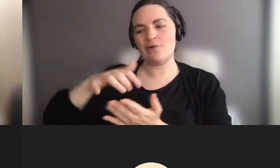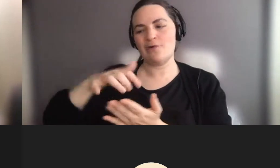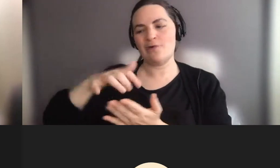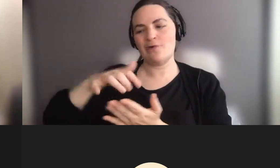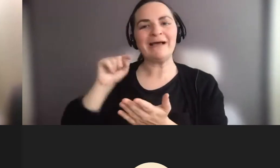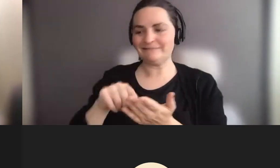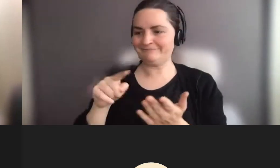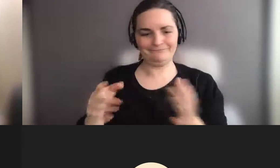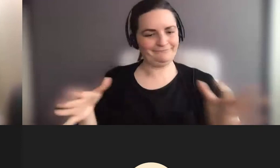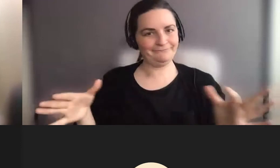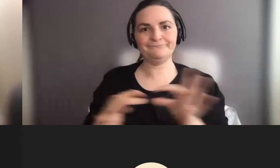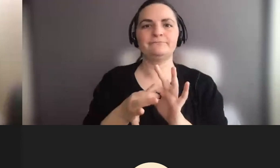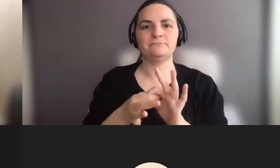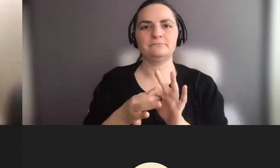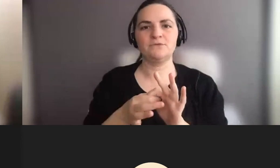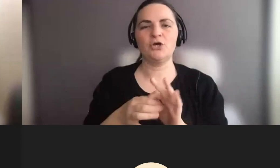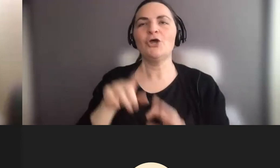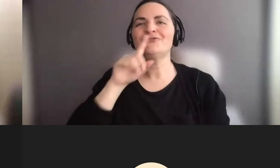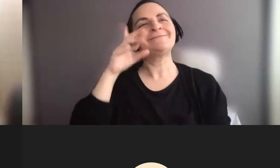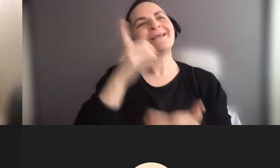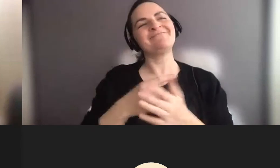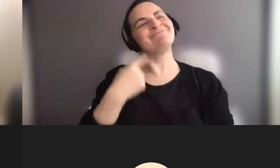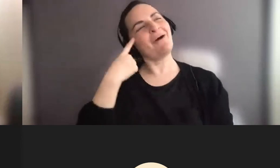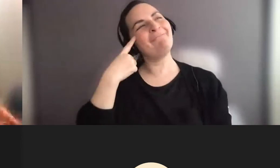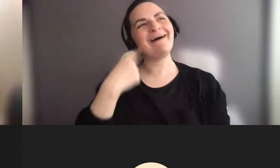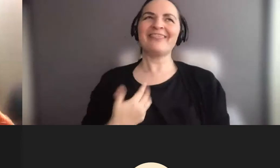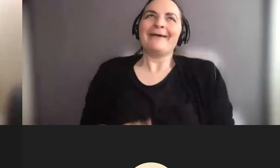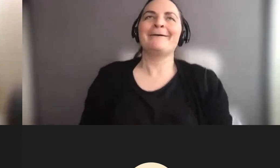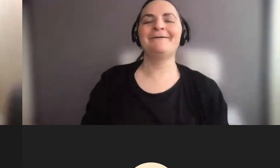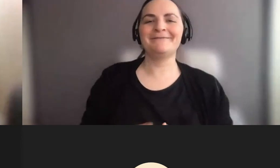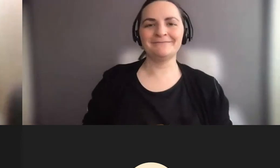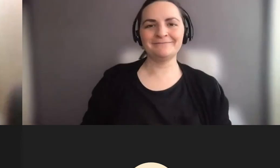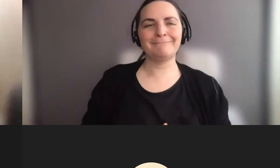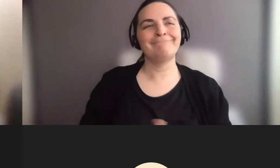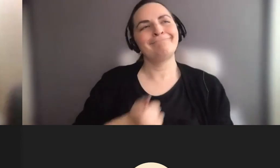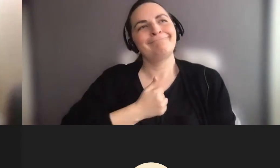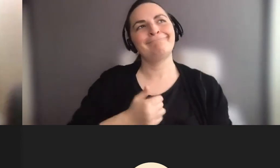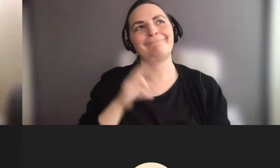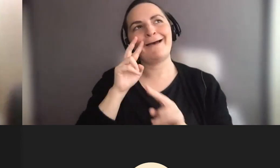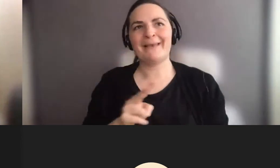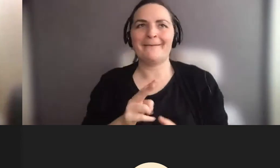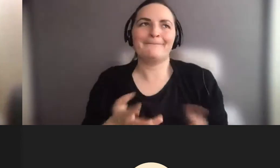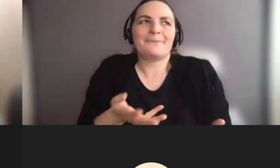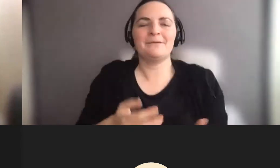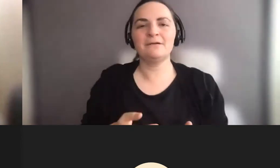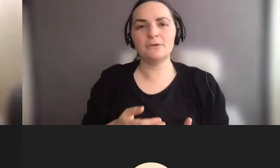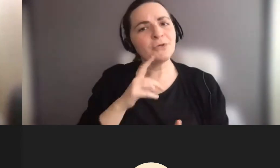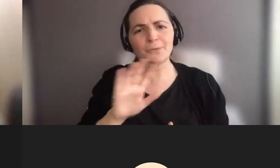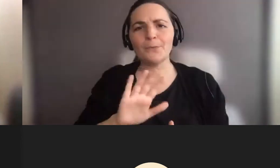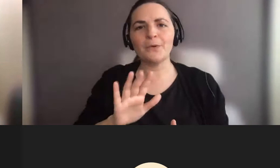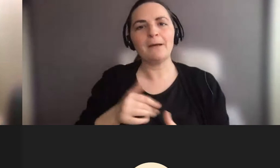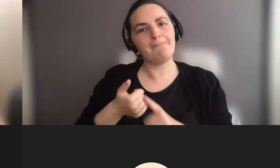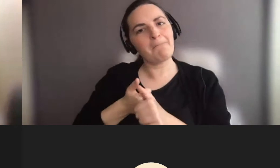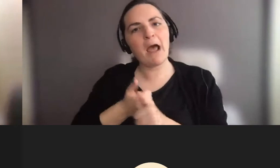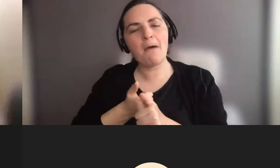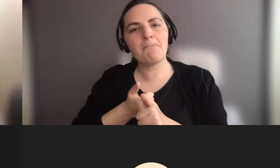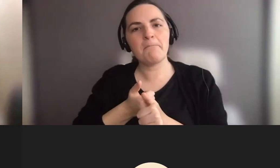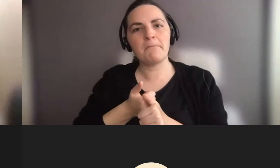So you've got to, your decisions can't be just what you think. It can't be just based on your opinion. you have to back up your views,